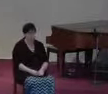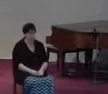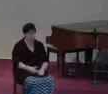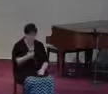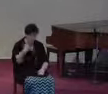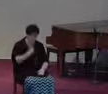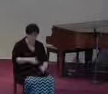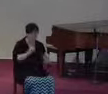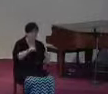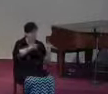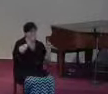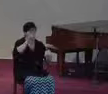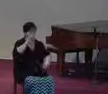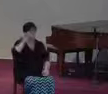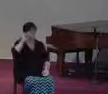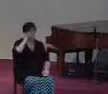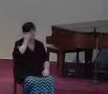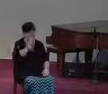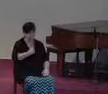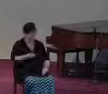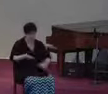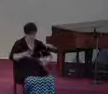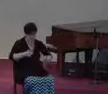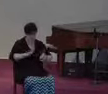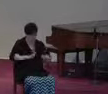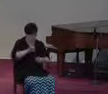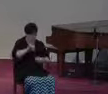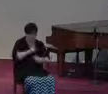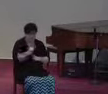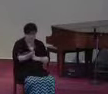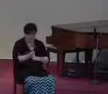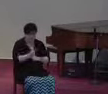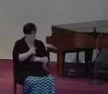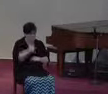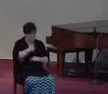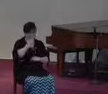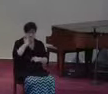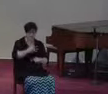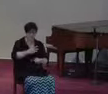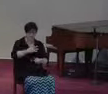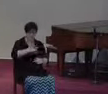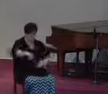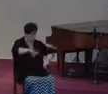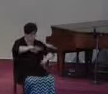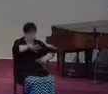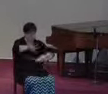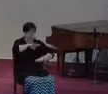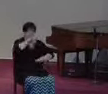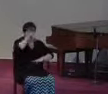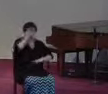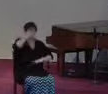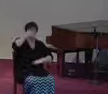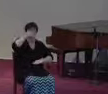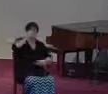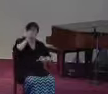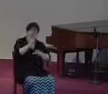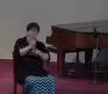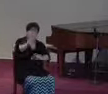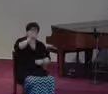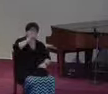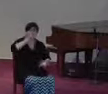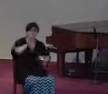I can go home now. If I died in this very moment, I would feel fulfilled because God kept his promise to